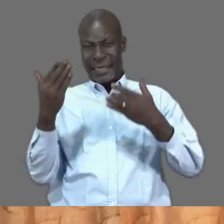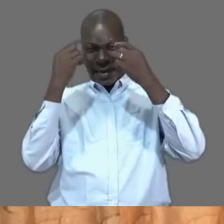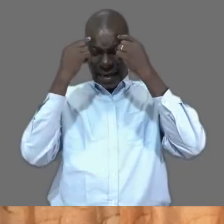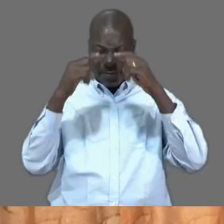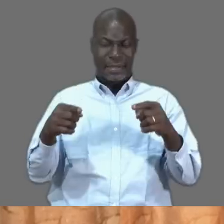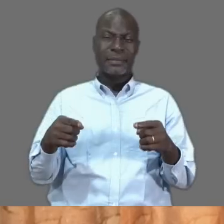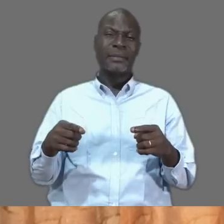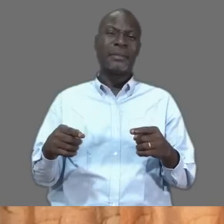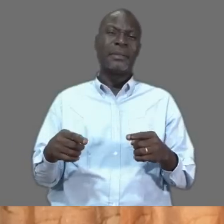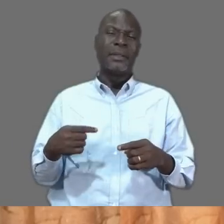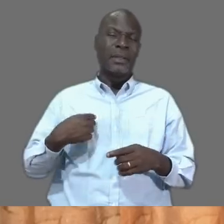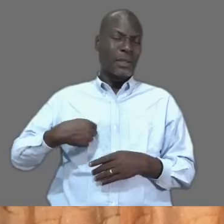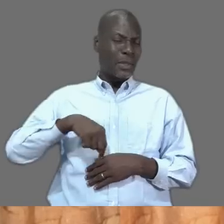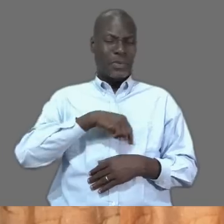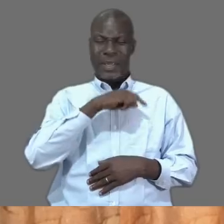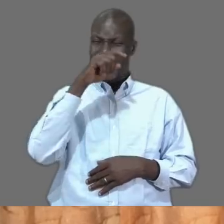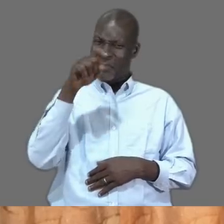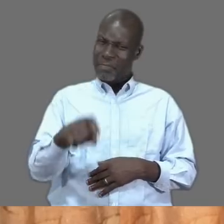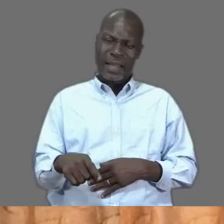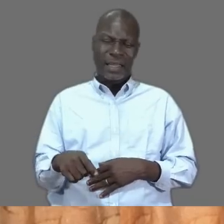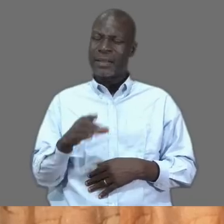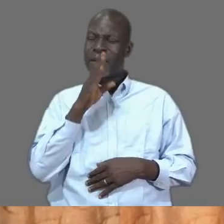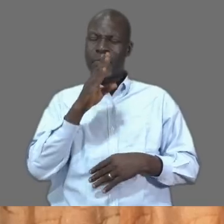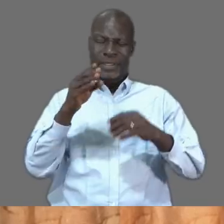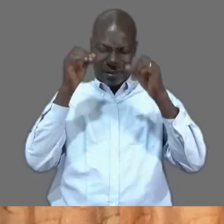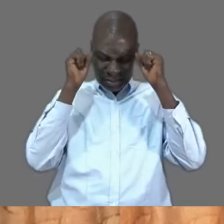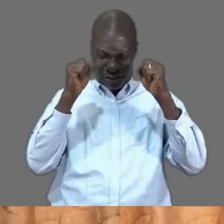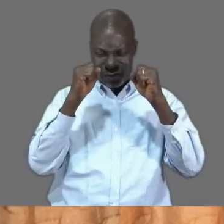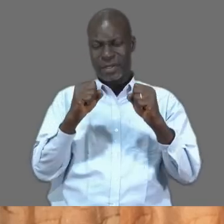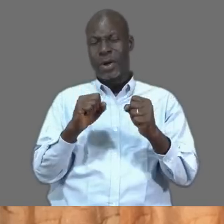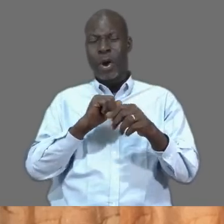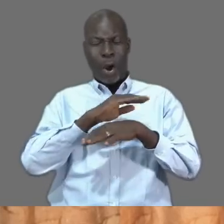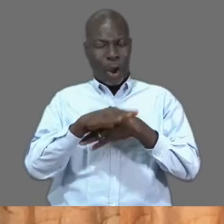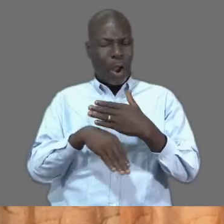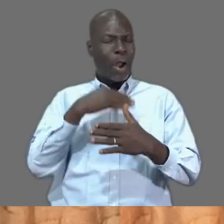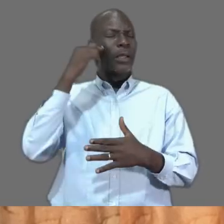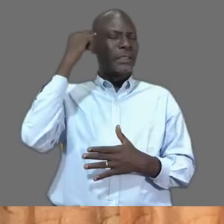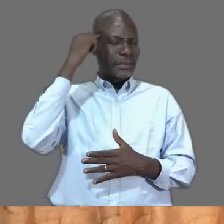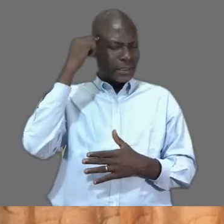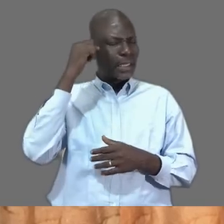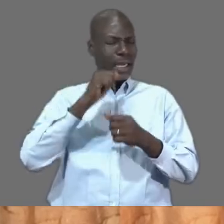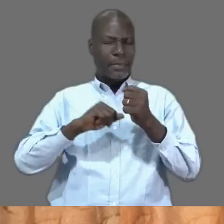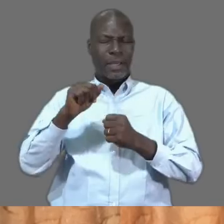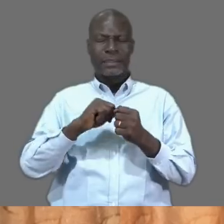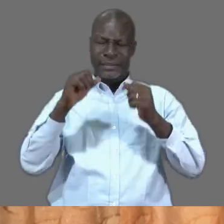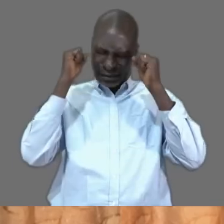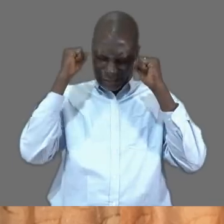no ese se eye asamo a ye nyina ye de kwa dwindwim de ehunu se e ha